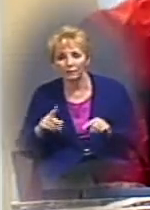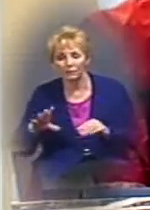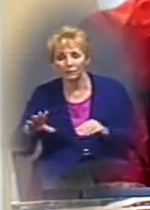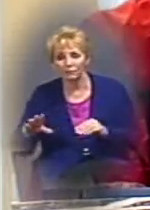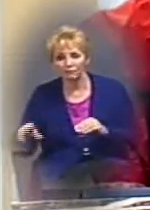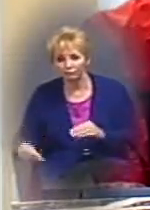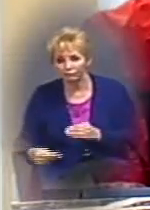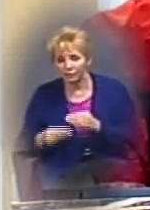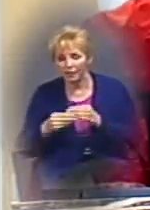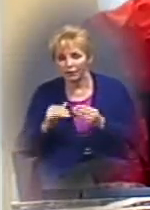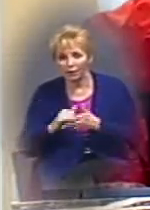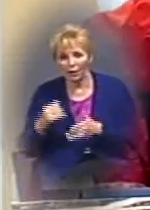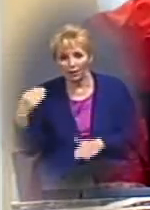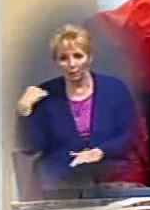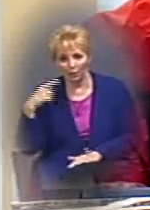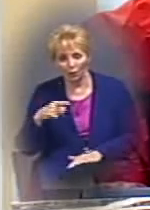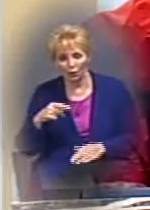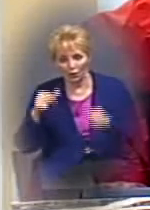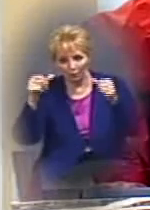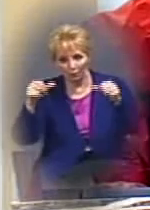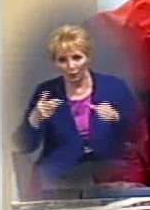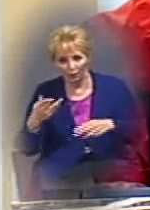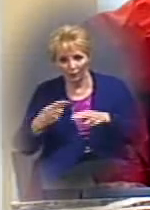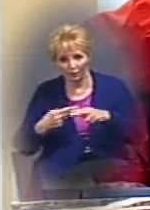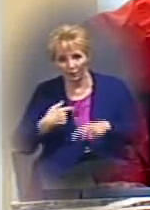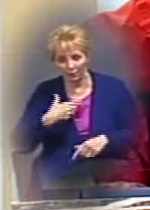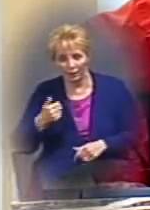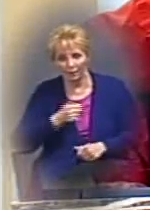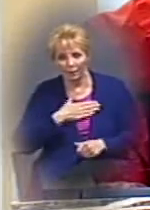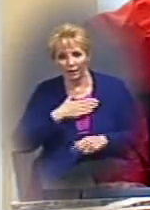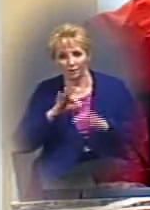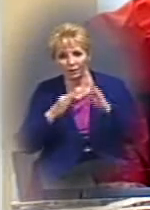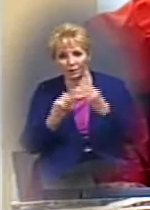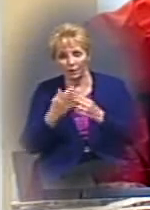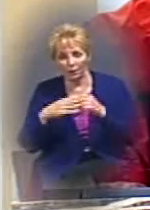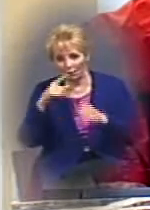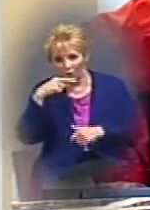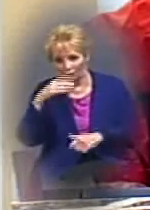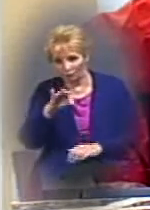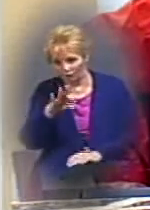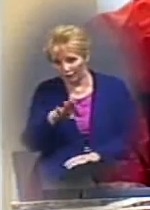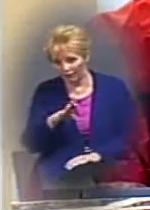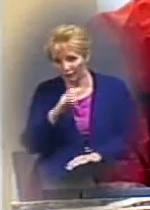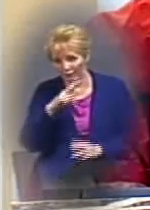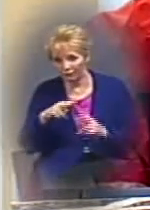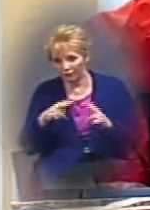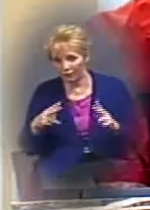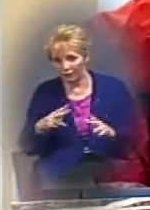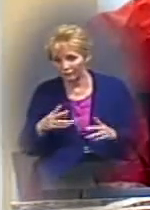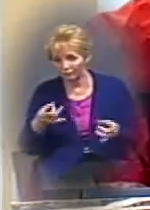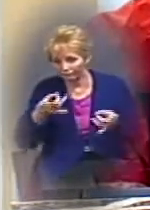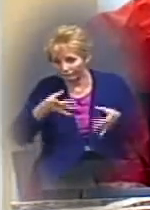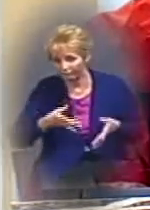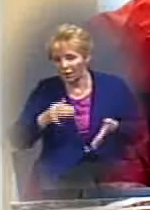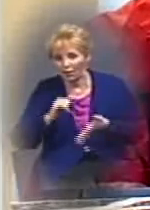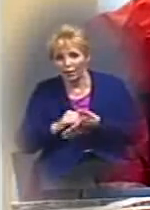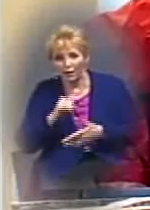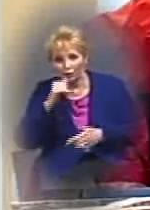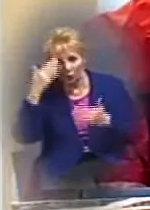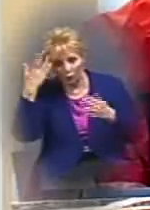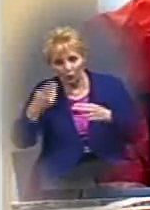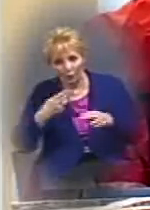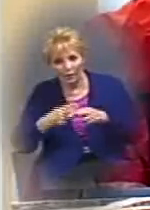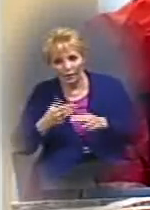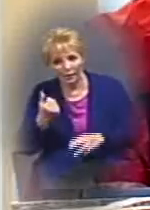Mayor, the fact that you posted things about me and my family on Facebook page is very despicable. The fact that you don't know about